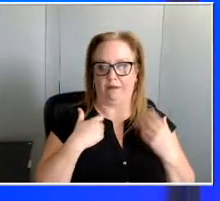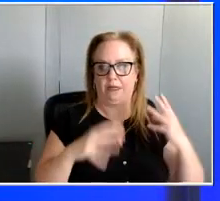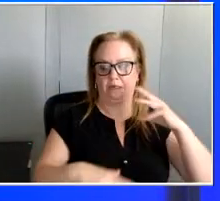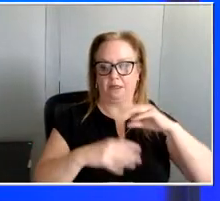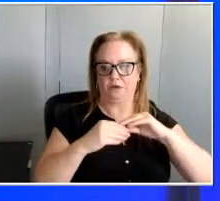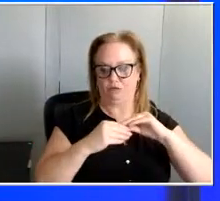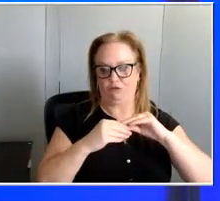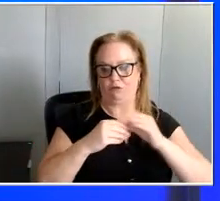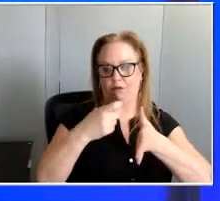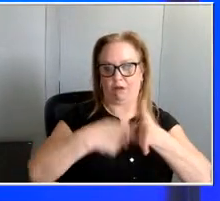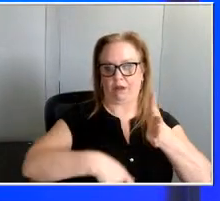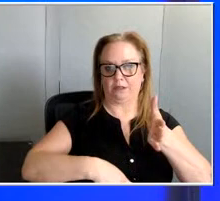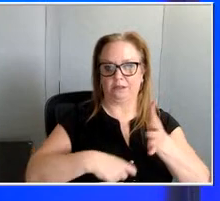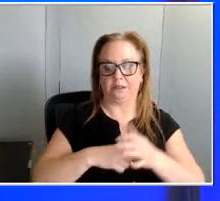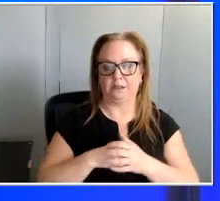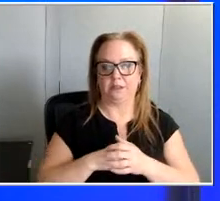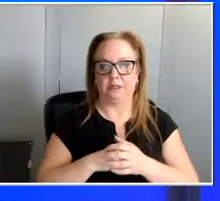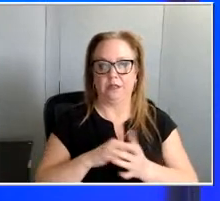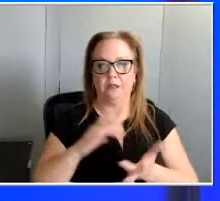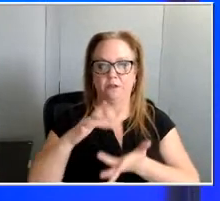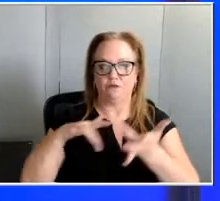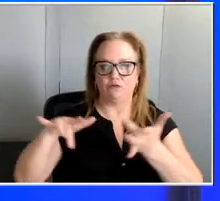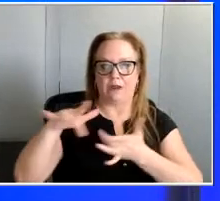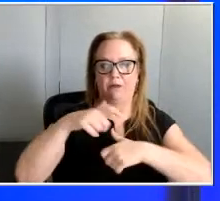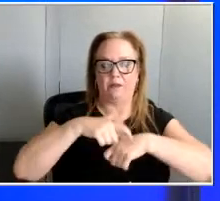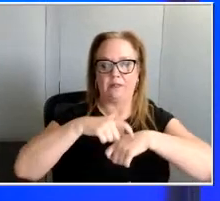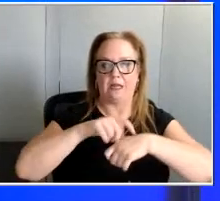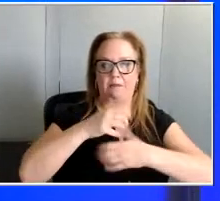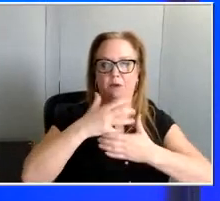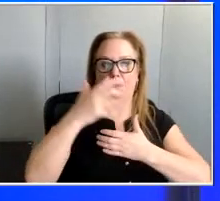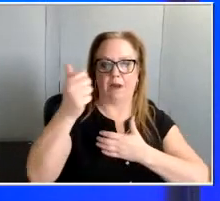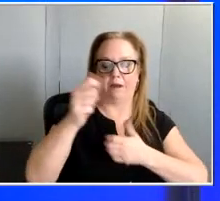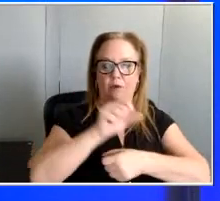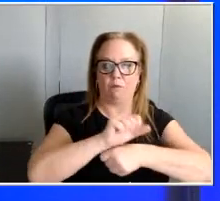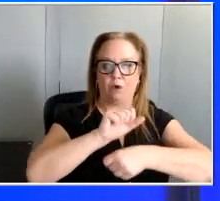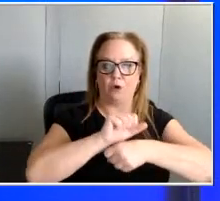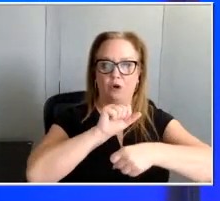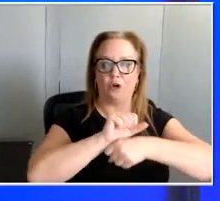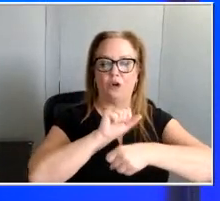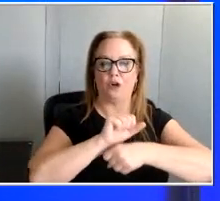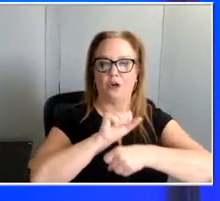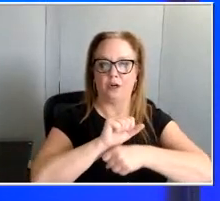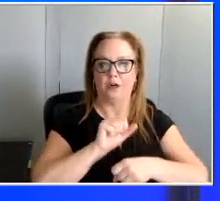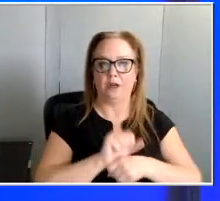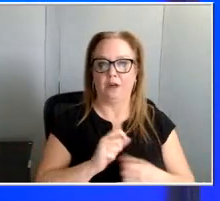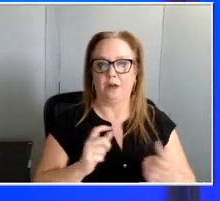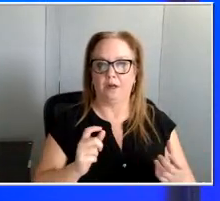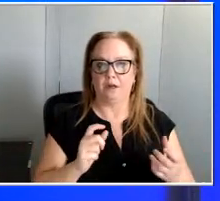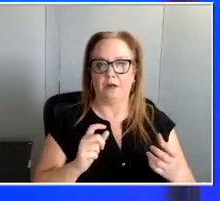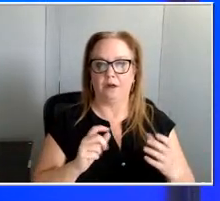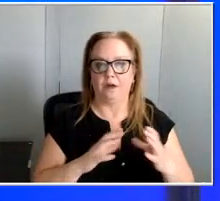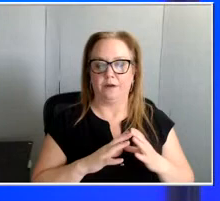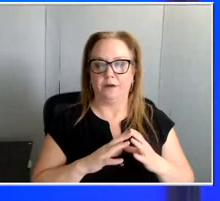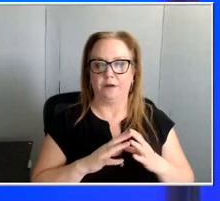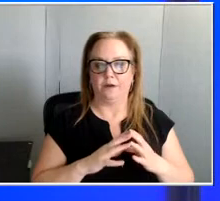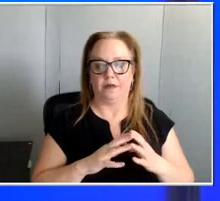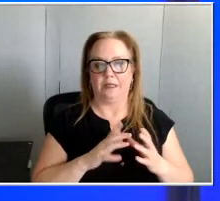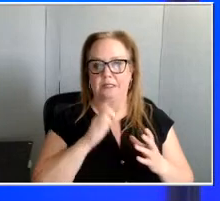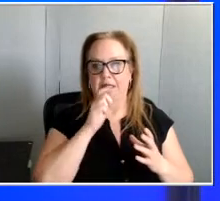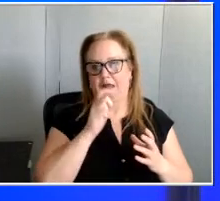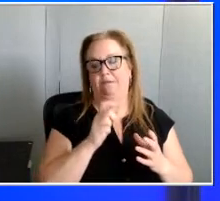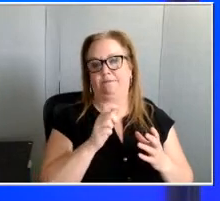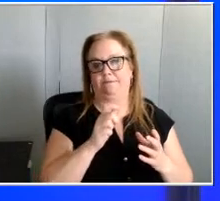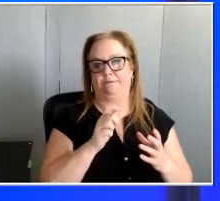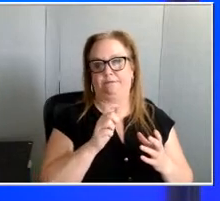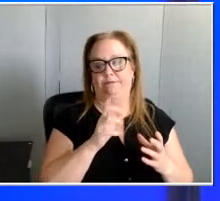out-of-pocket costs just because of the travel, the time away from work, child care. It's, you know, it's just never necessarily brought to the forefront that